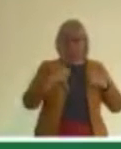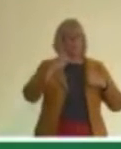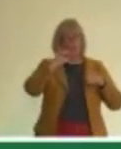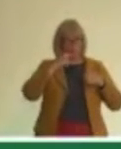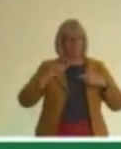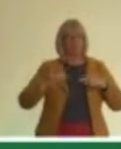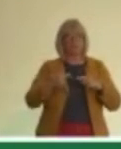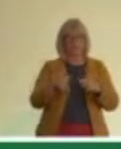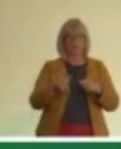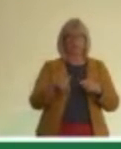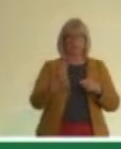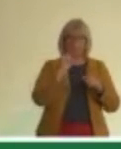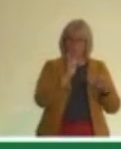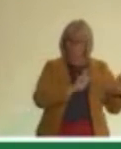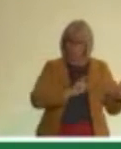challenge it.